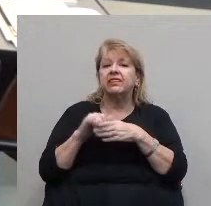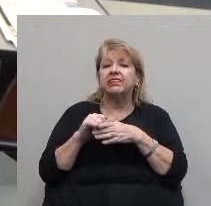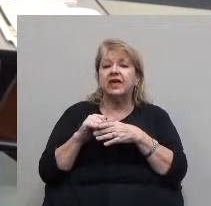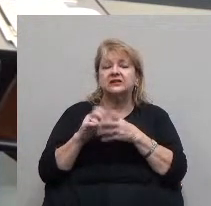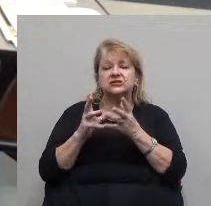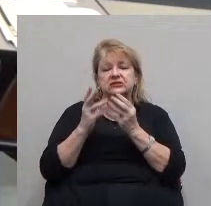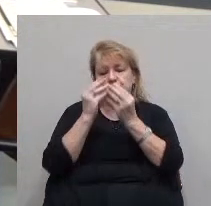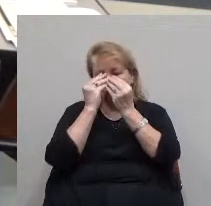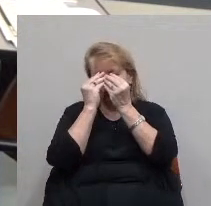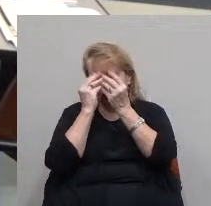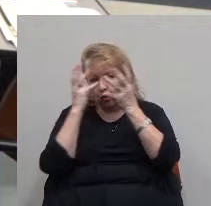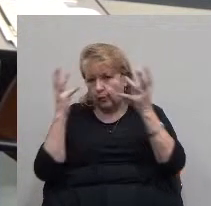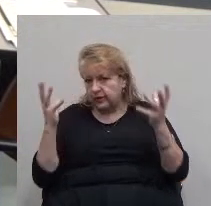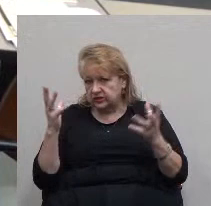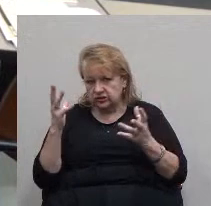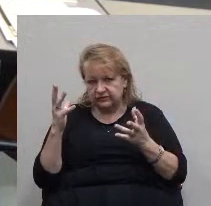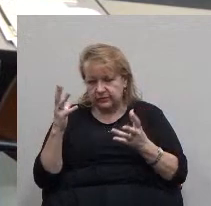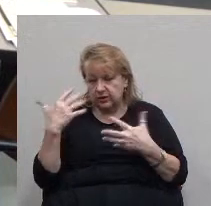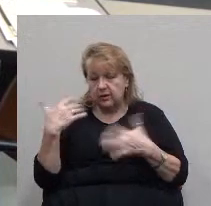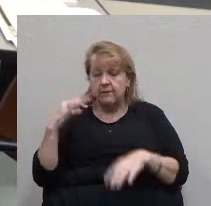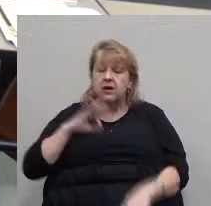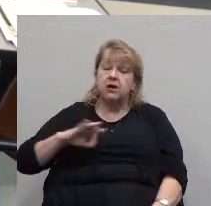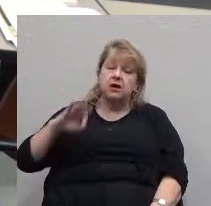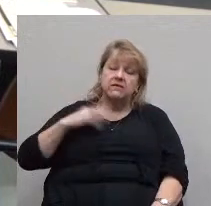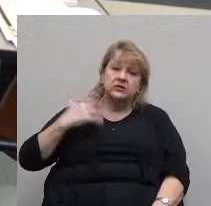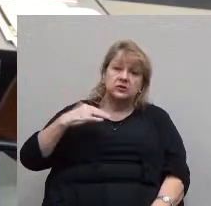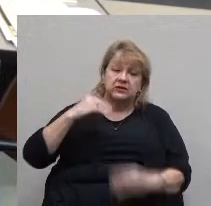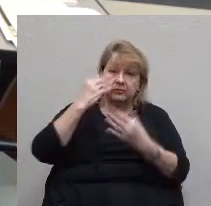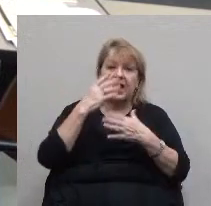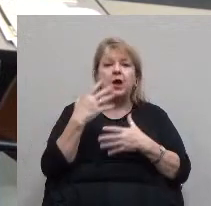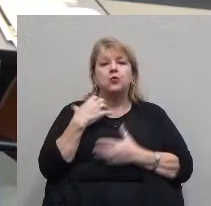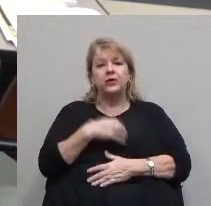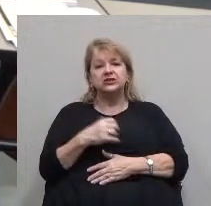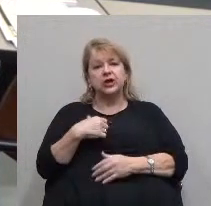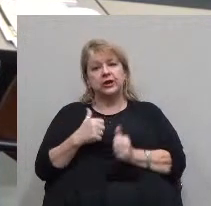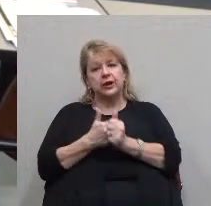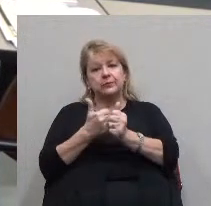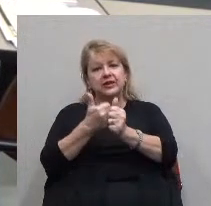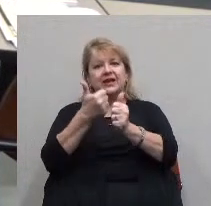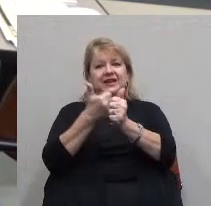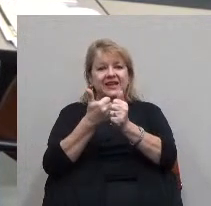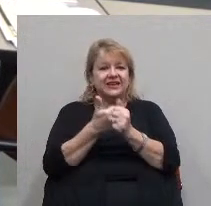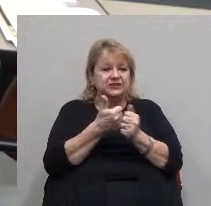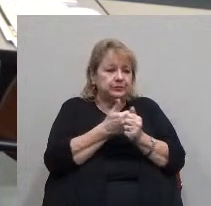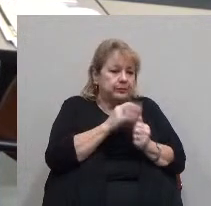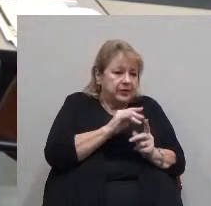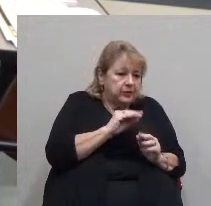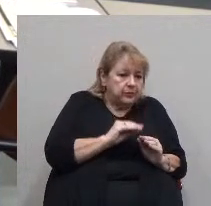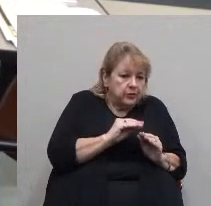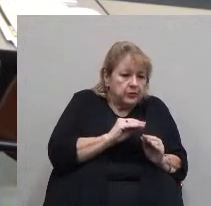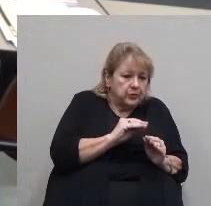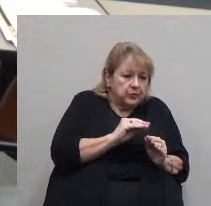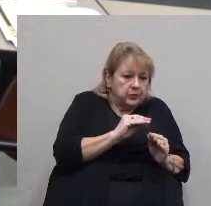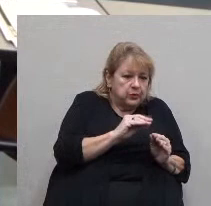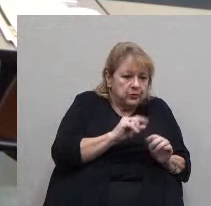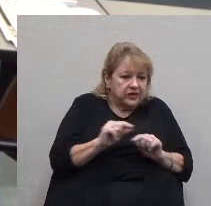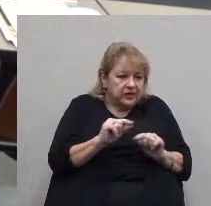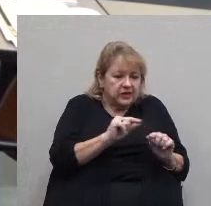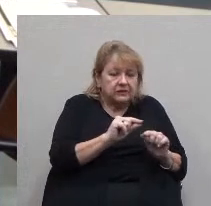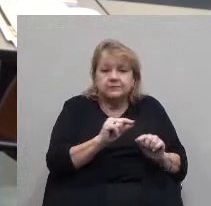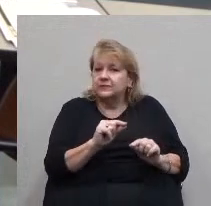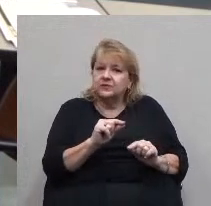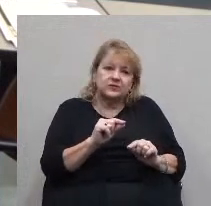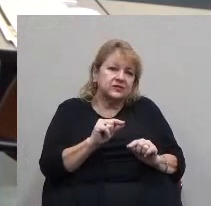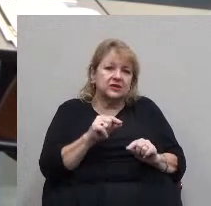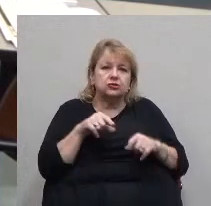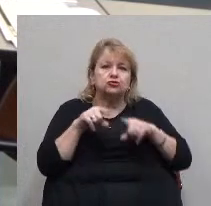of information that, while I wish I could update each of you individually on every movement of a bill, during session, it kind of becomes